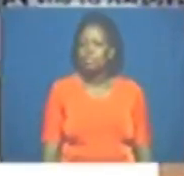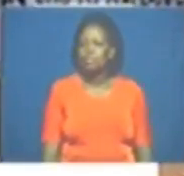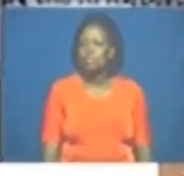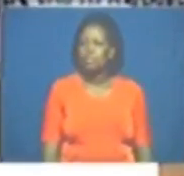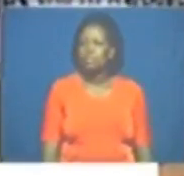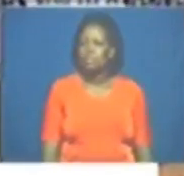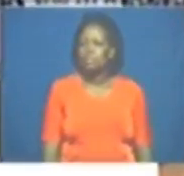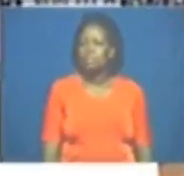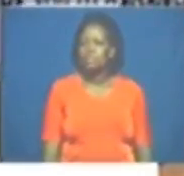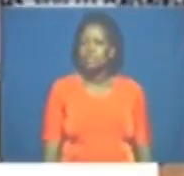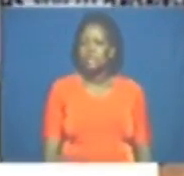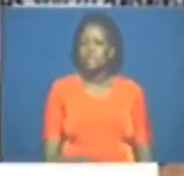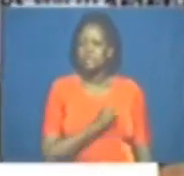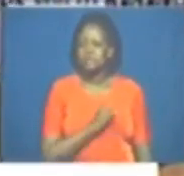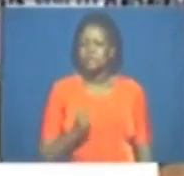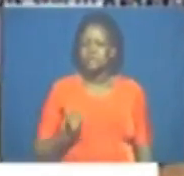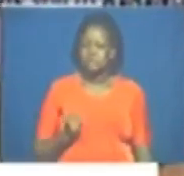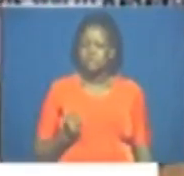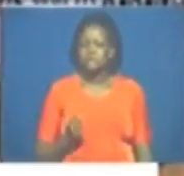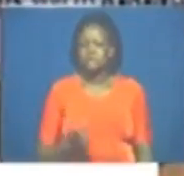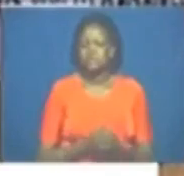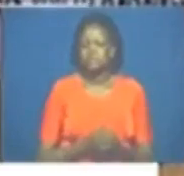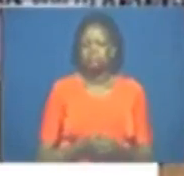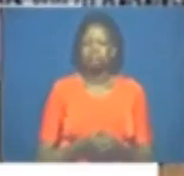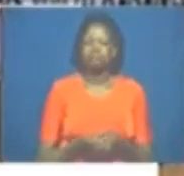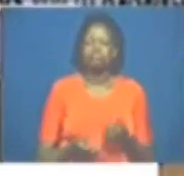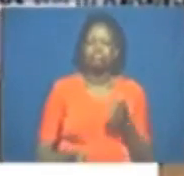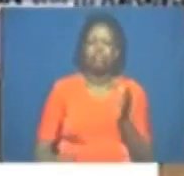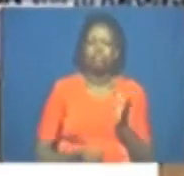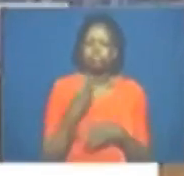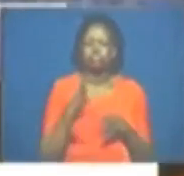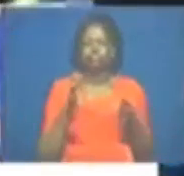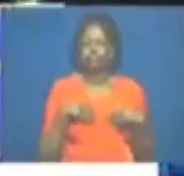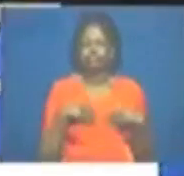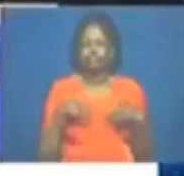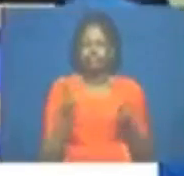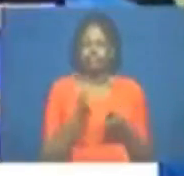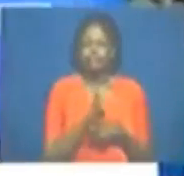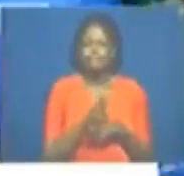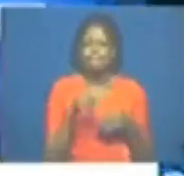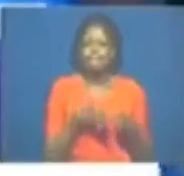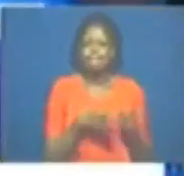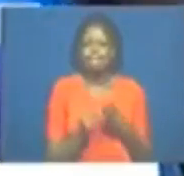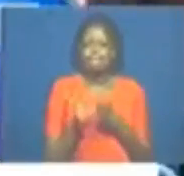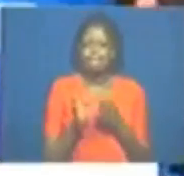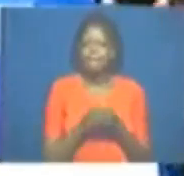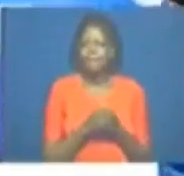The Senate has prioritized formulation of acceptable oversight mechanisms